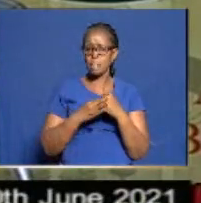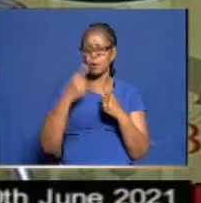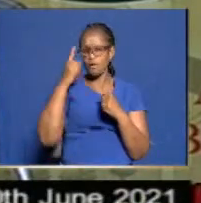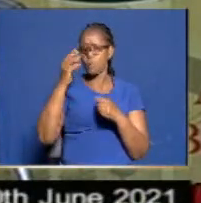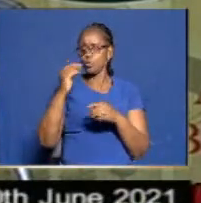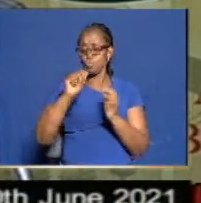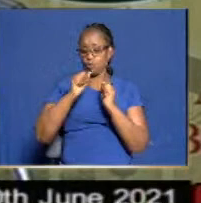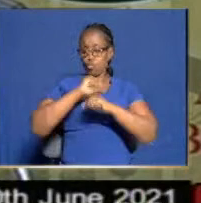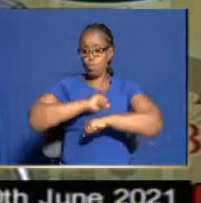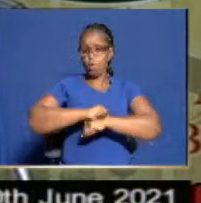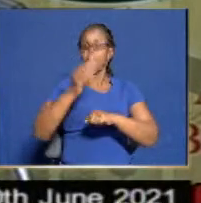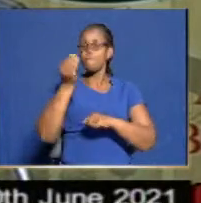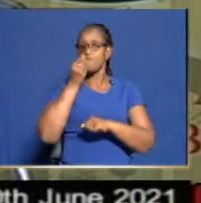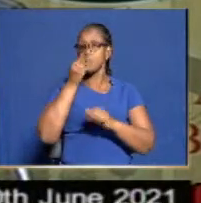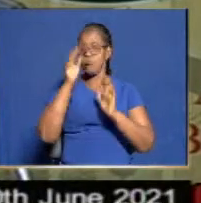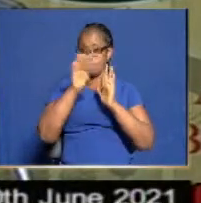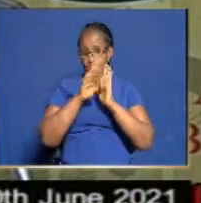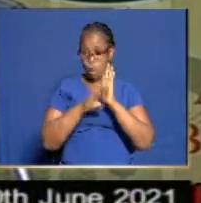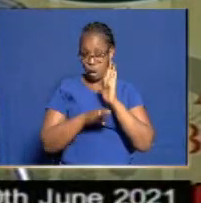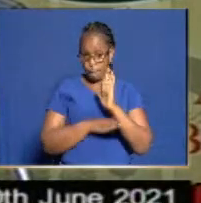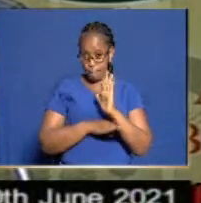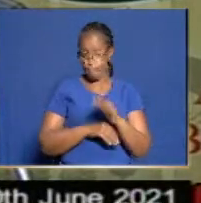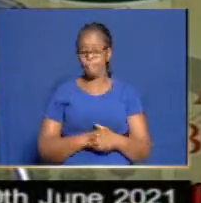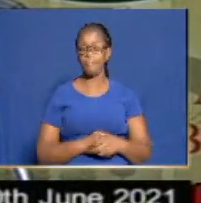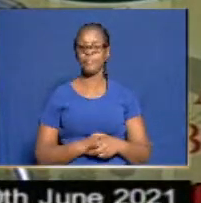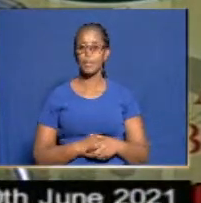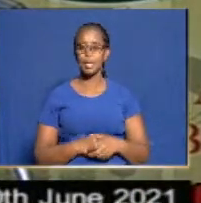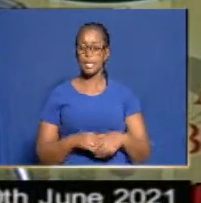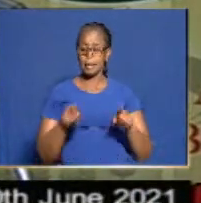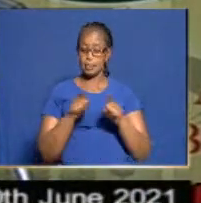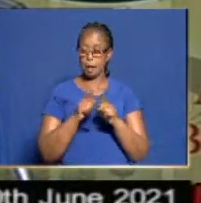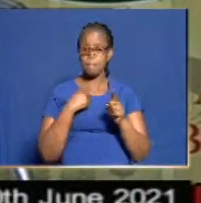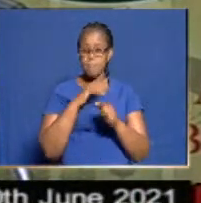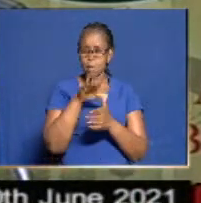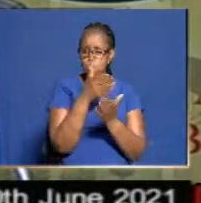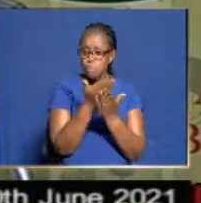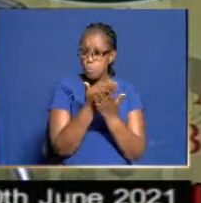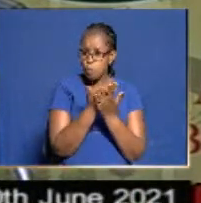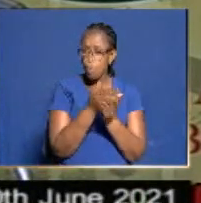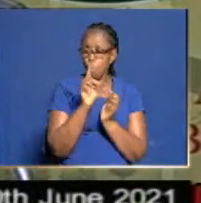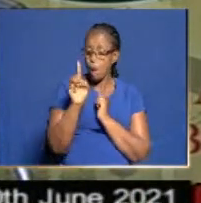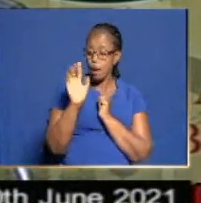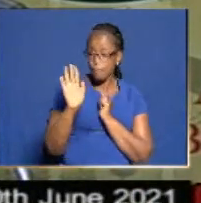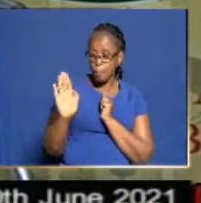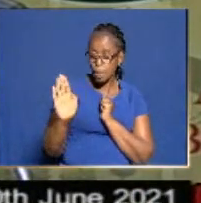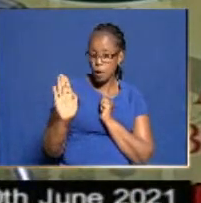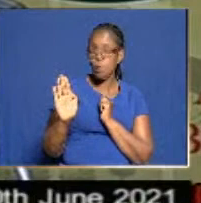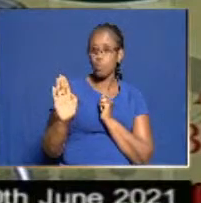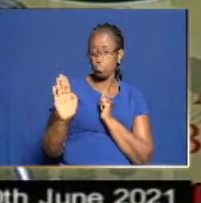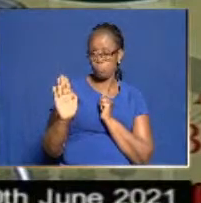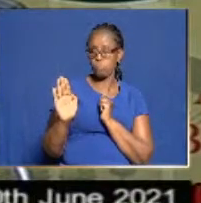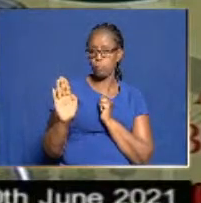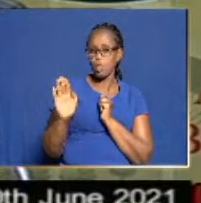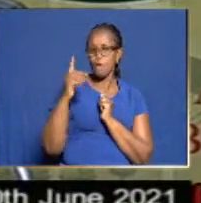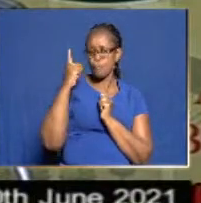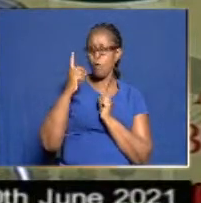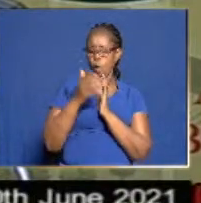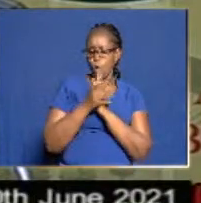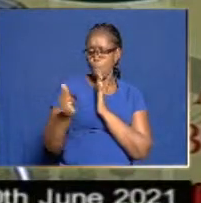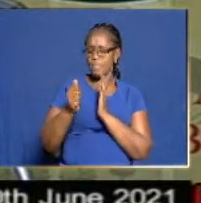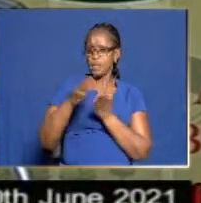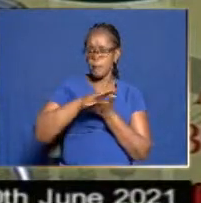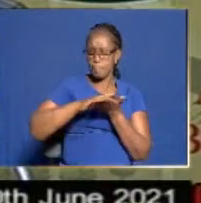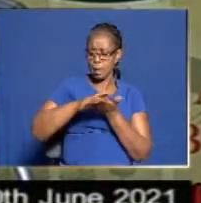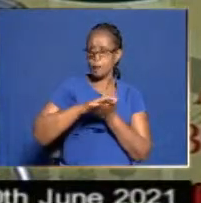program. In addition, Mr. Speaker, I have proposed an allocation of KSH 1 billion for the competency-based curriculum,